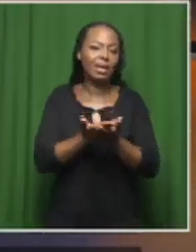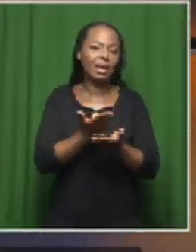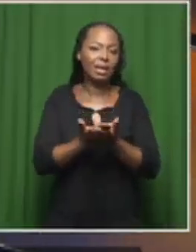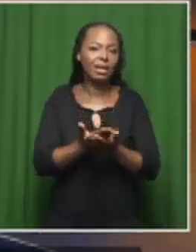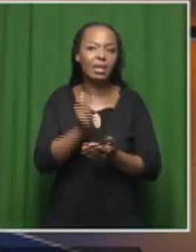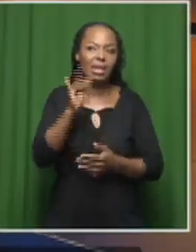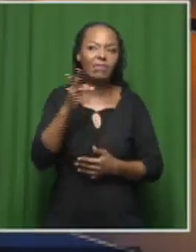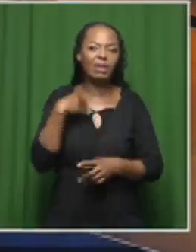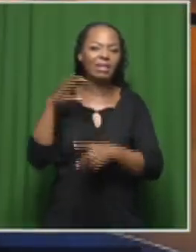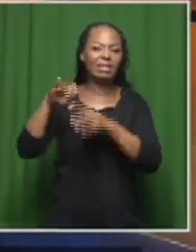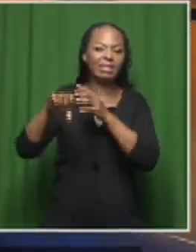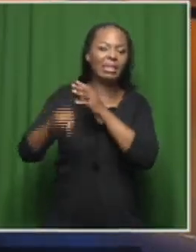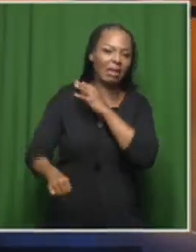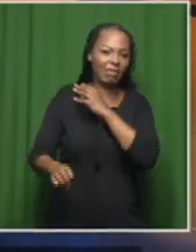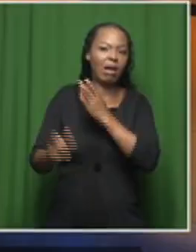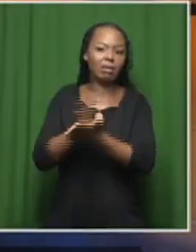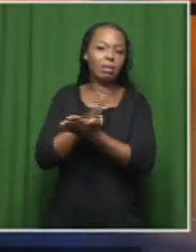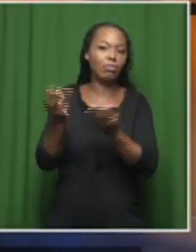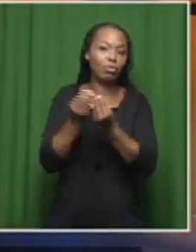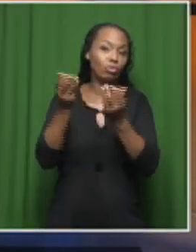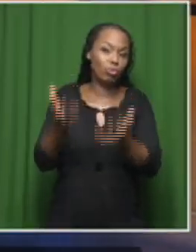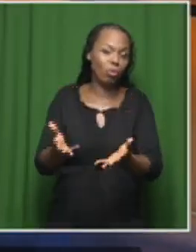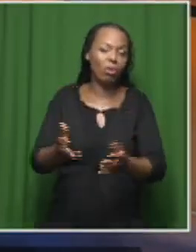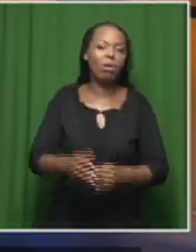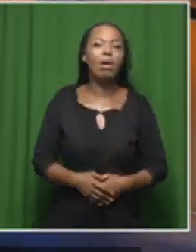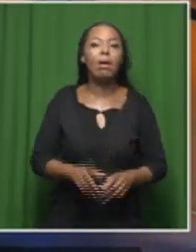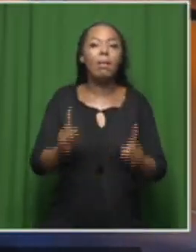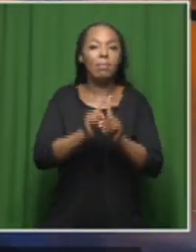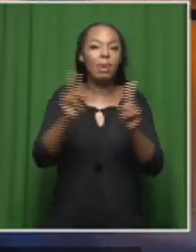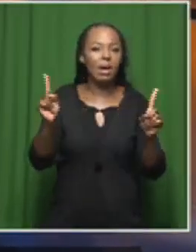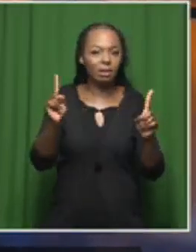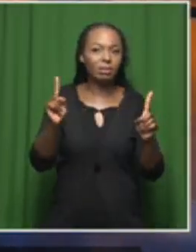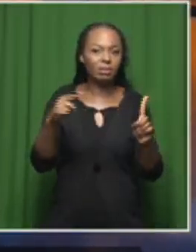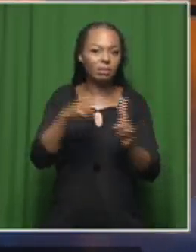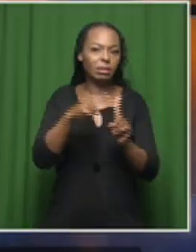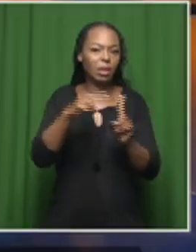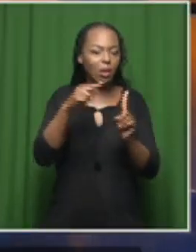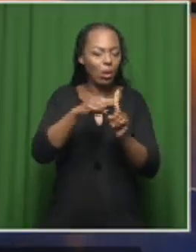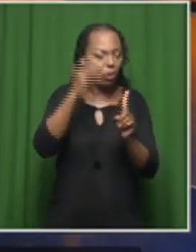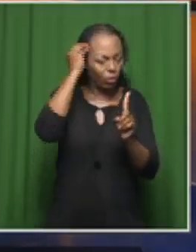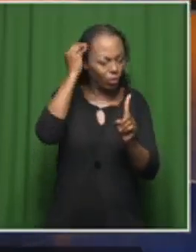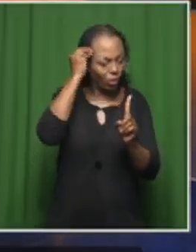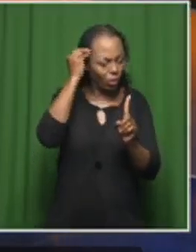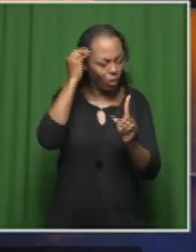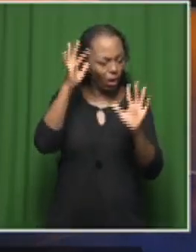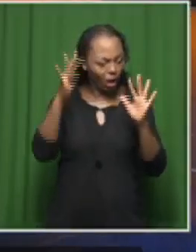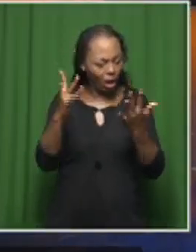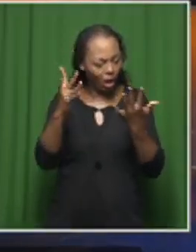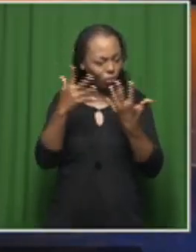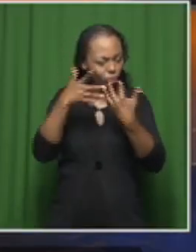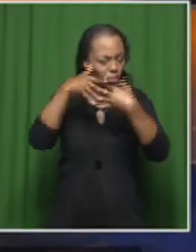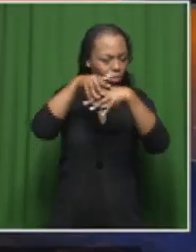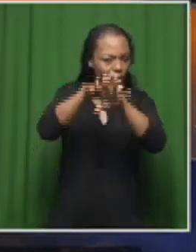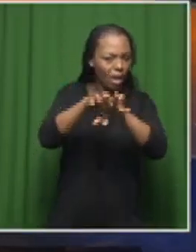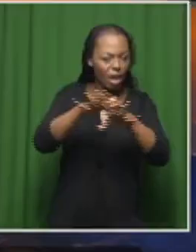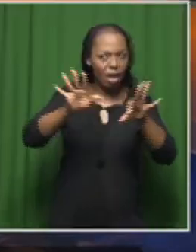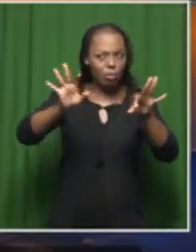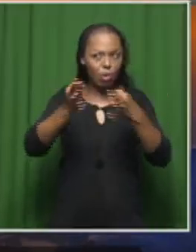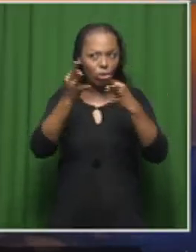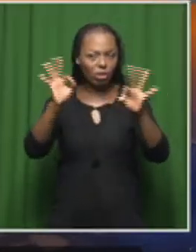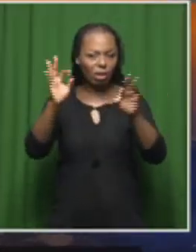of discoveries. But then he obviously knew Verdi and the music, and so imagined